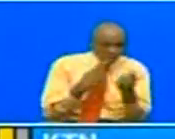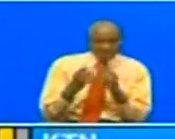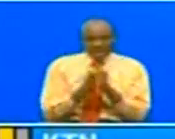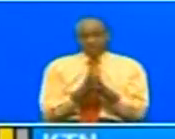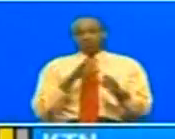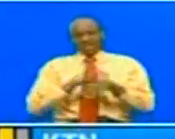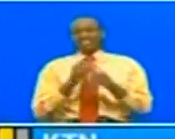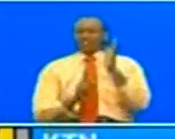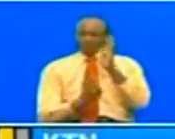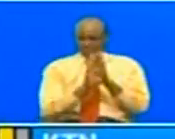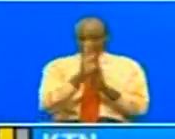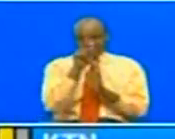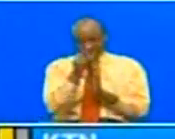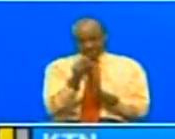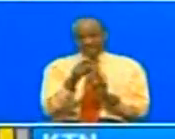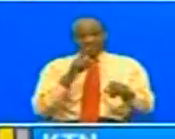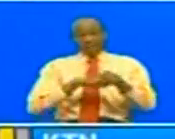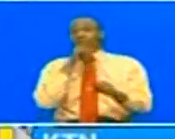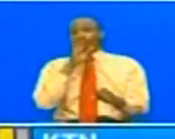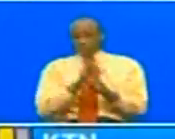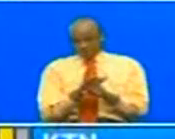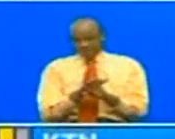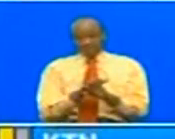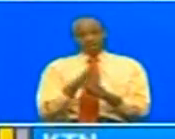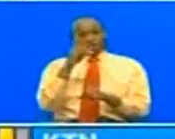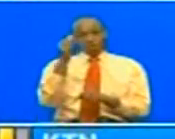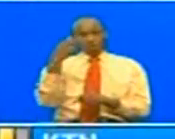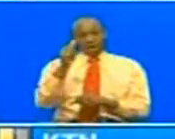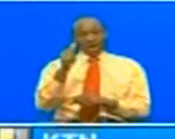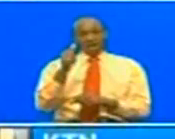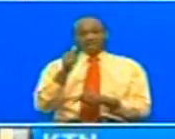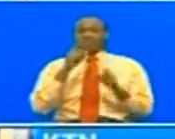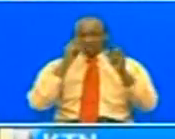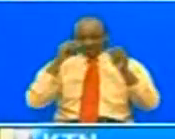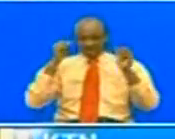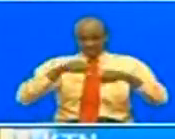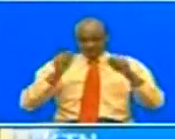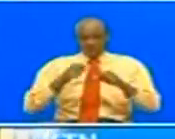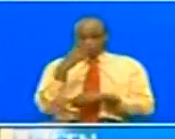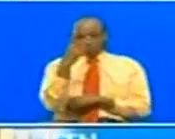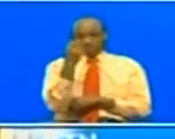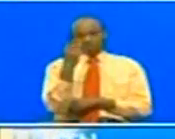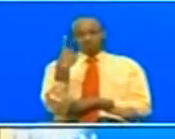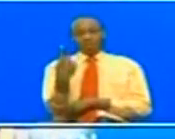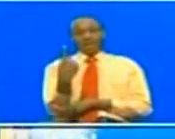deliver development as promised in the Doha Declaration of 2001.